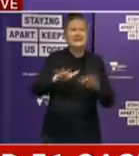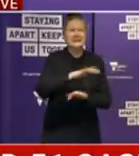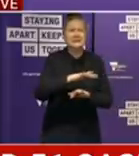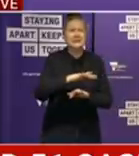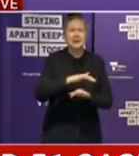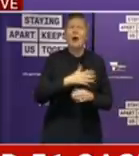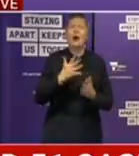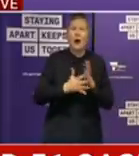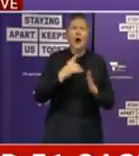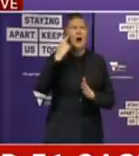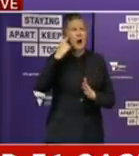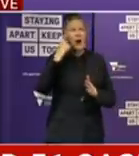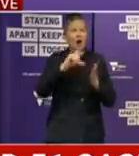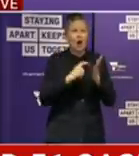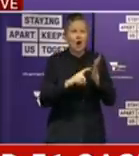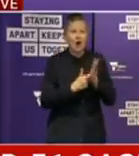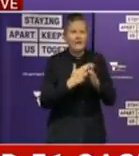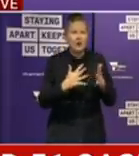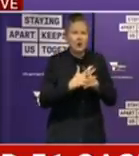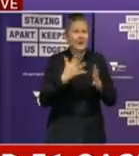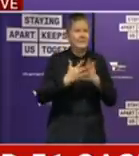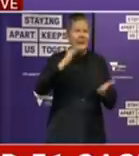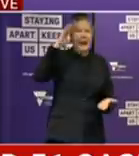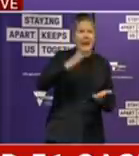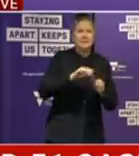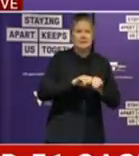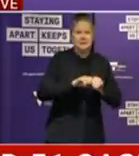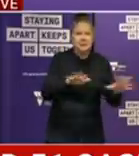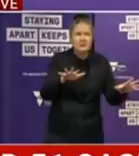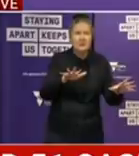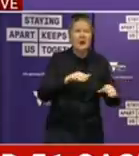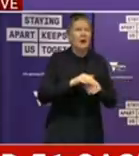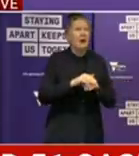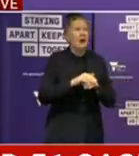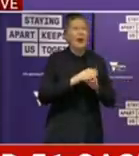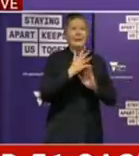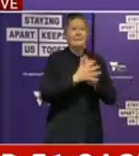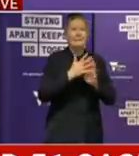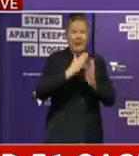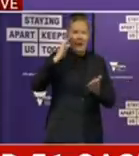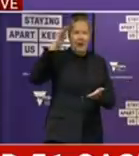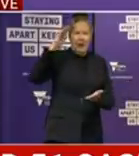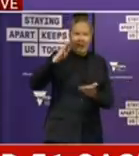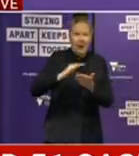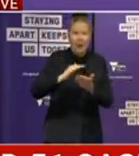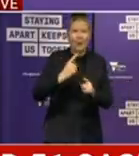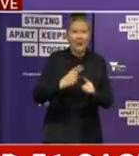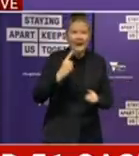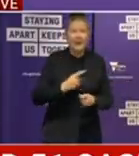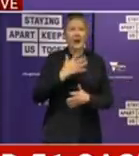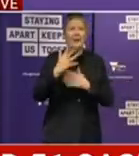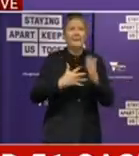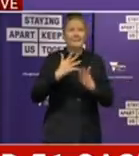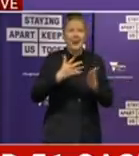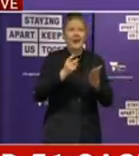that gets us open sooner, and it allows us to stay open because we drive those numbers down so low.